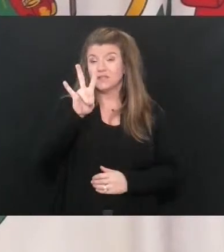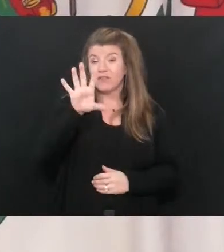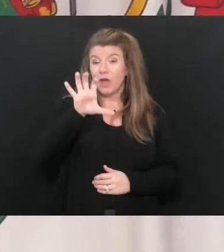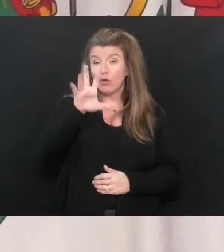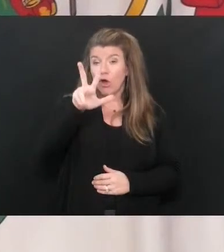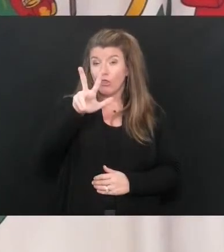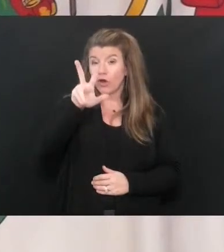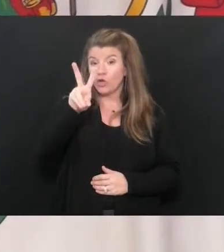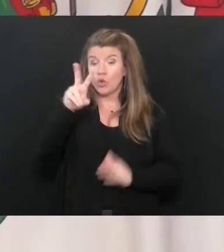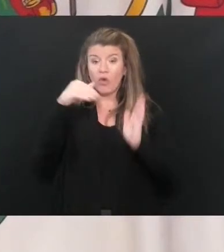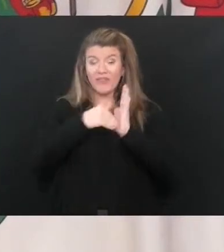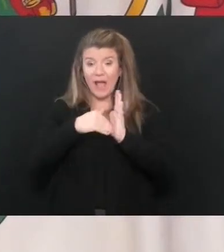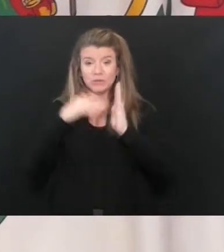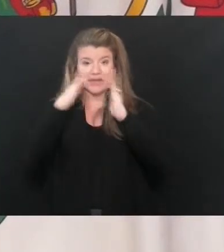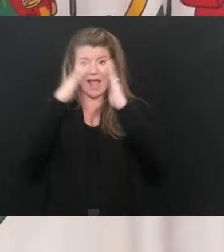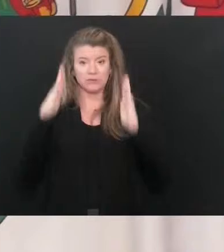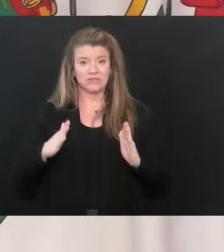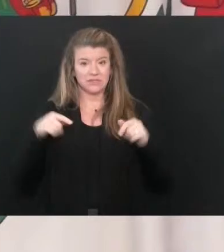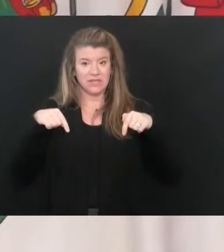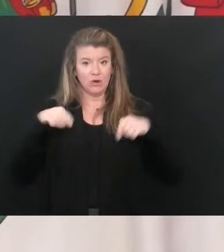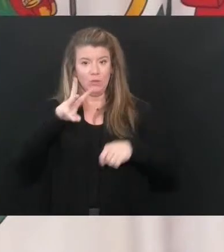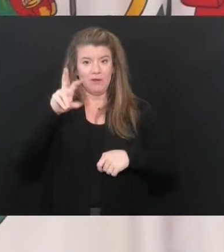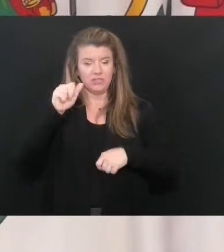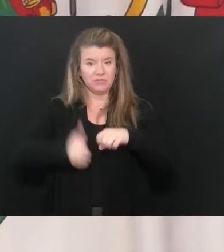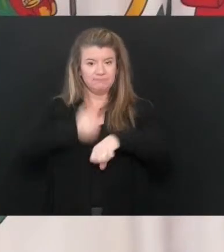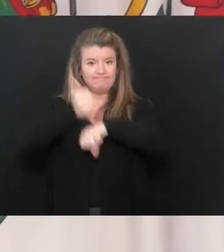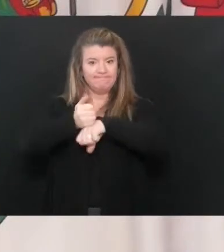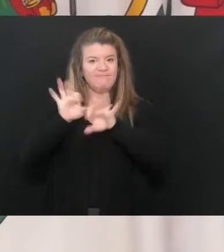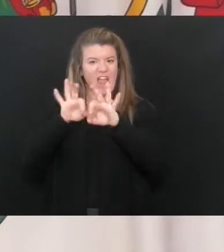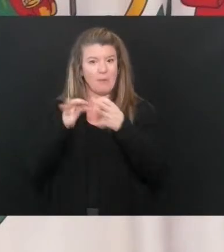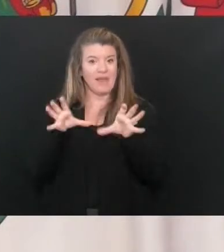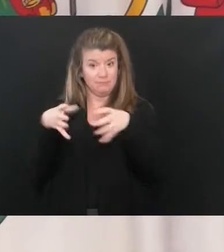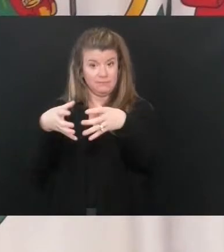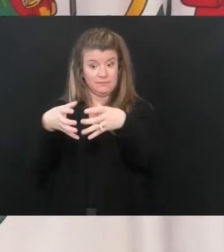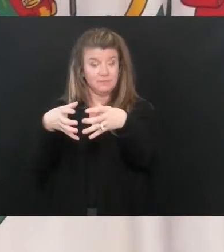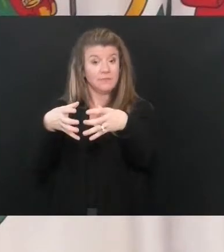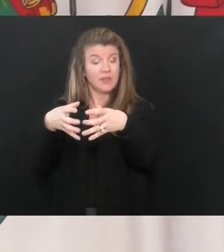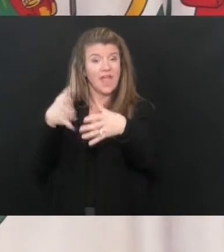732,000 households in West Virginia. If as an average,